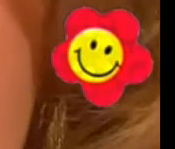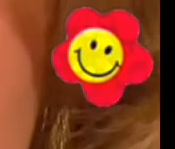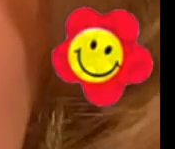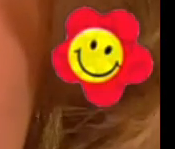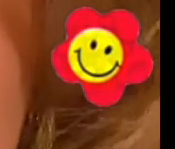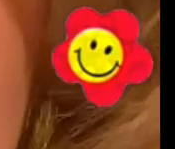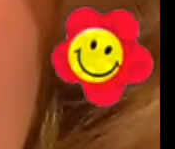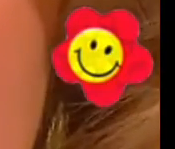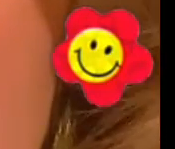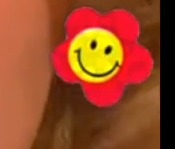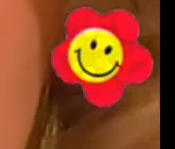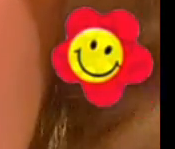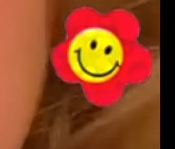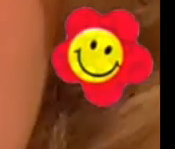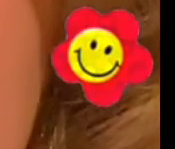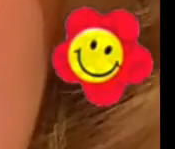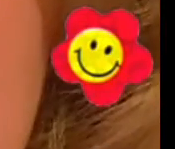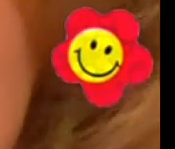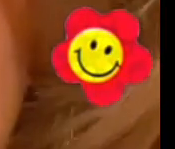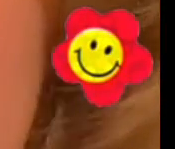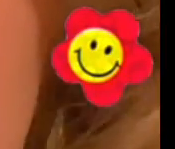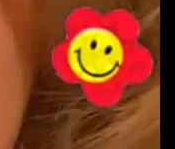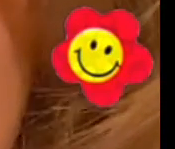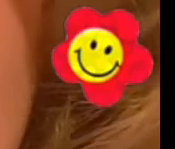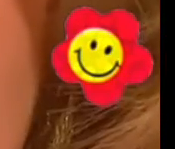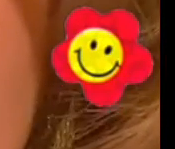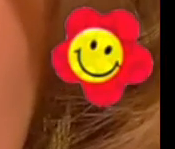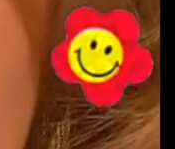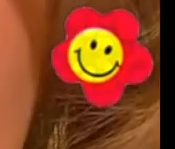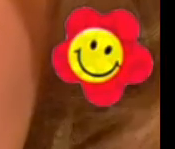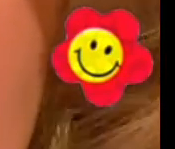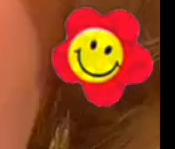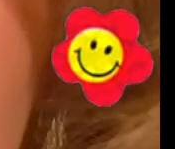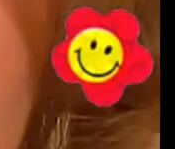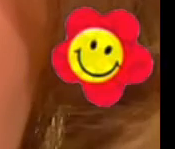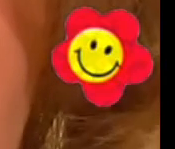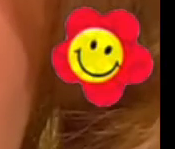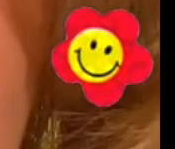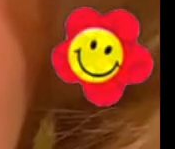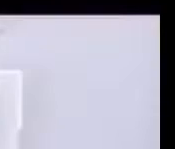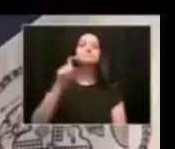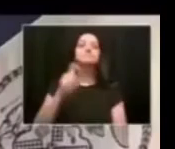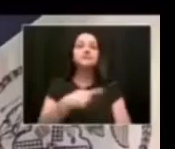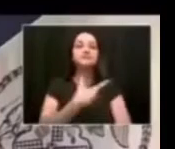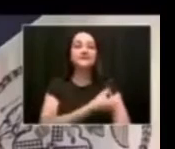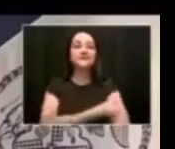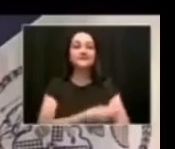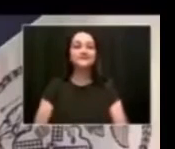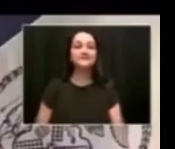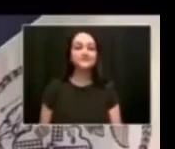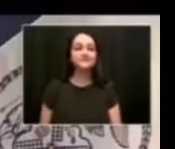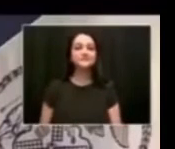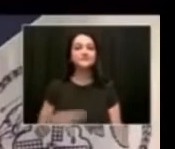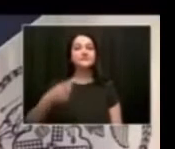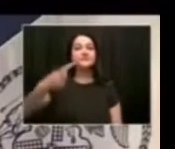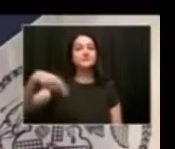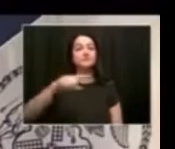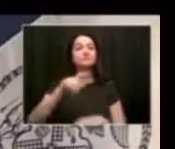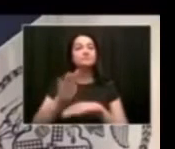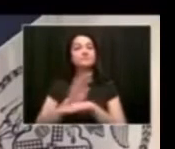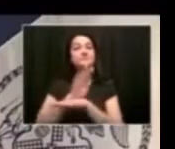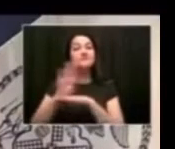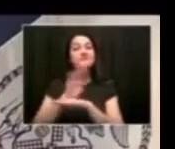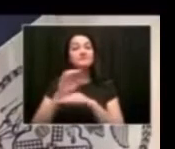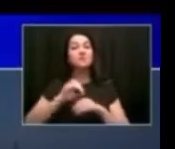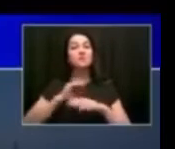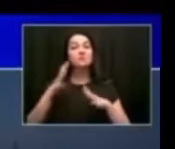it was fully implemented in 2019. Listen to this bullshit, y'all. Vaccination's the answer. We need these